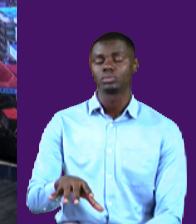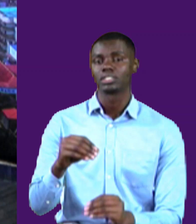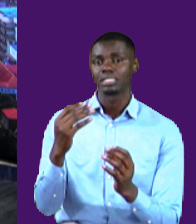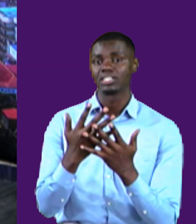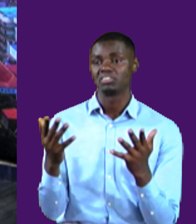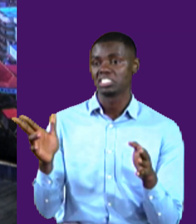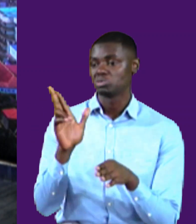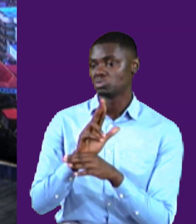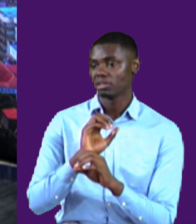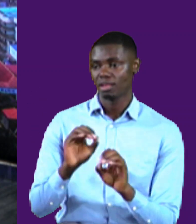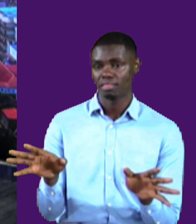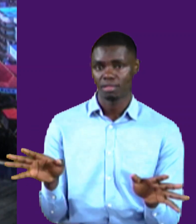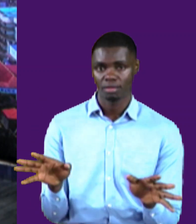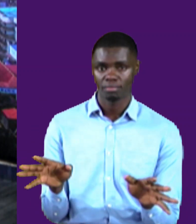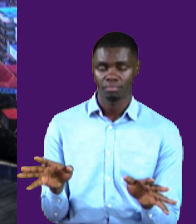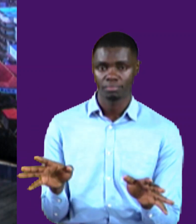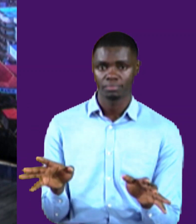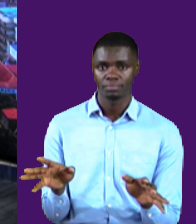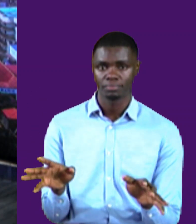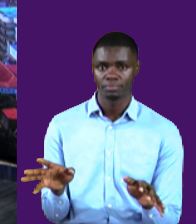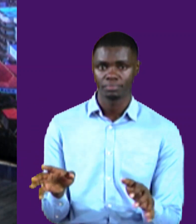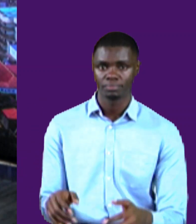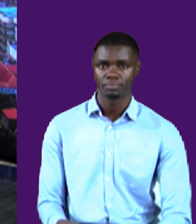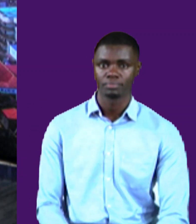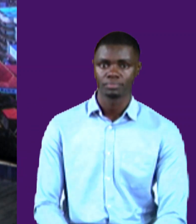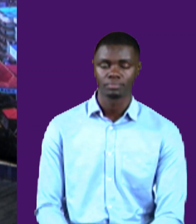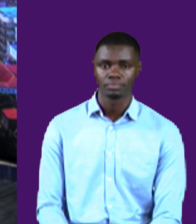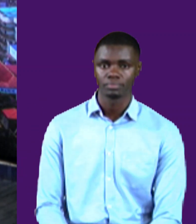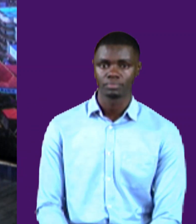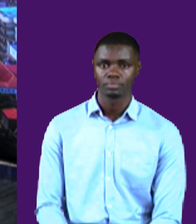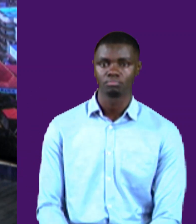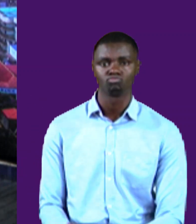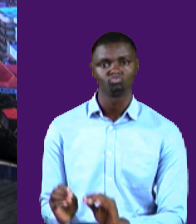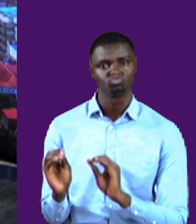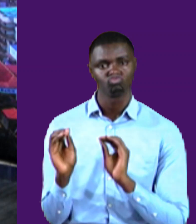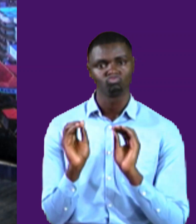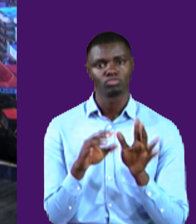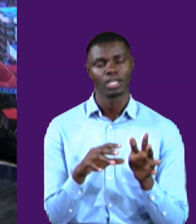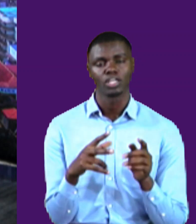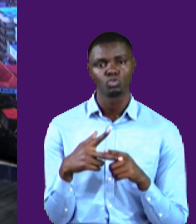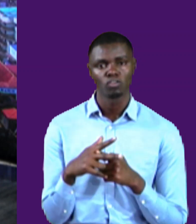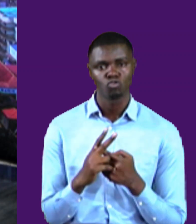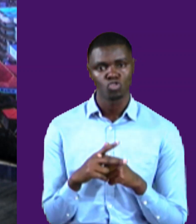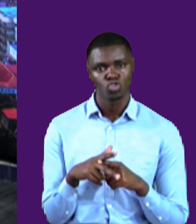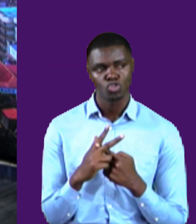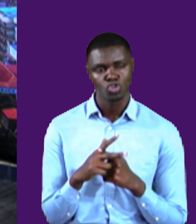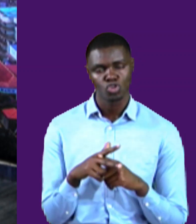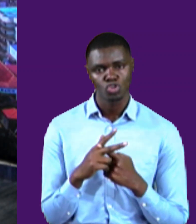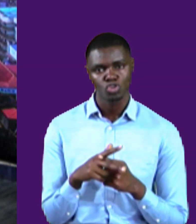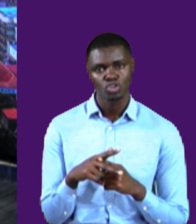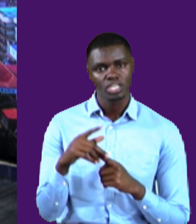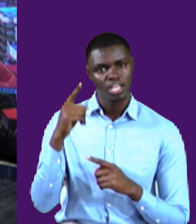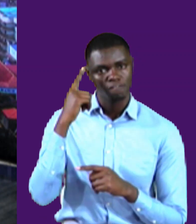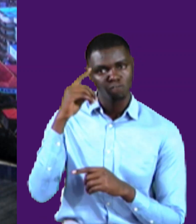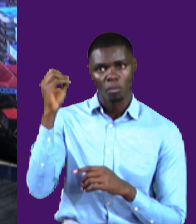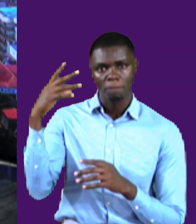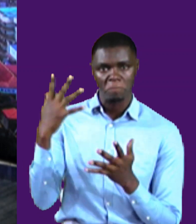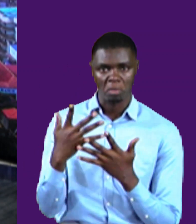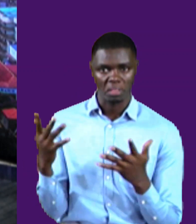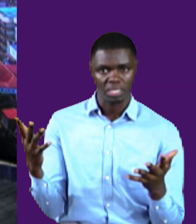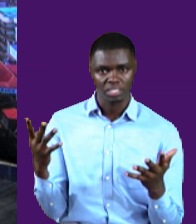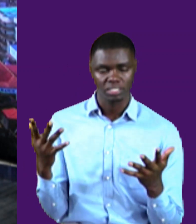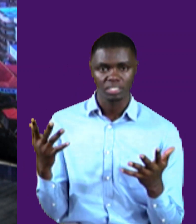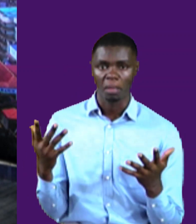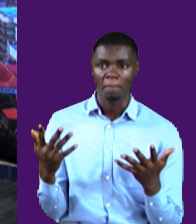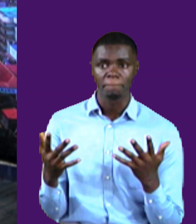are not using to the fundis who repair electronics. They maybe